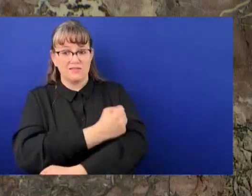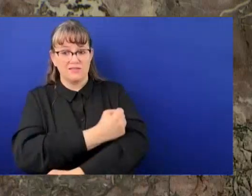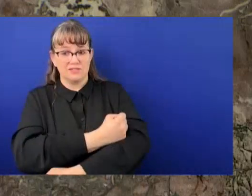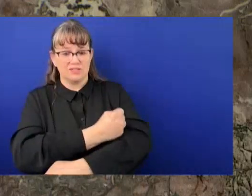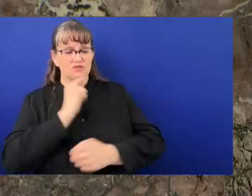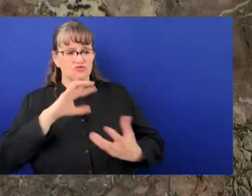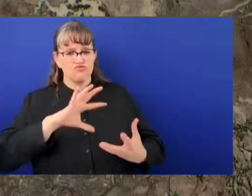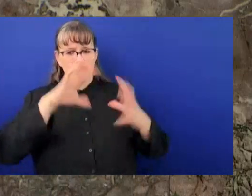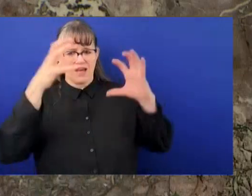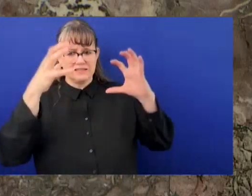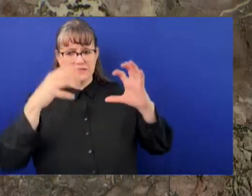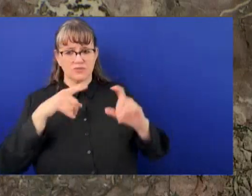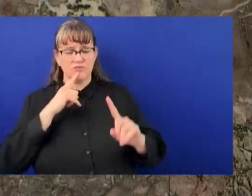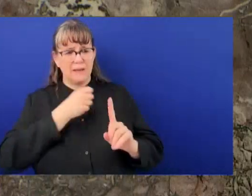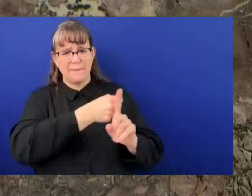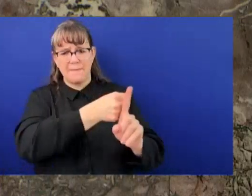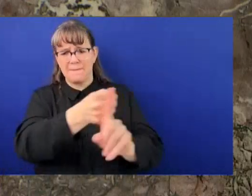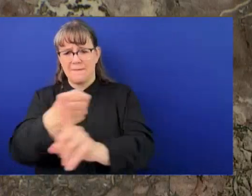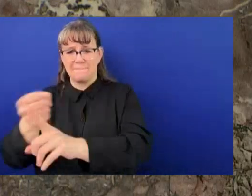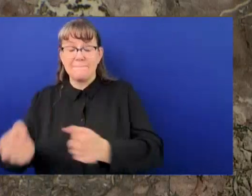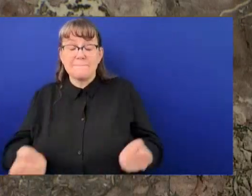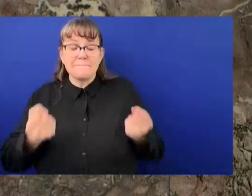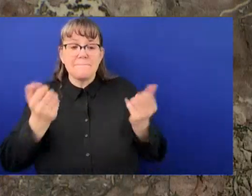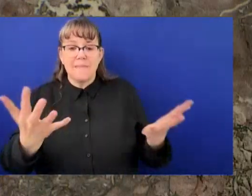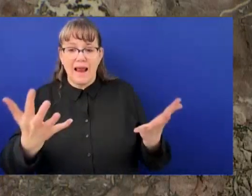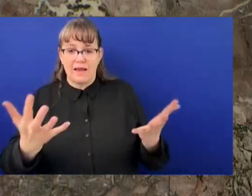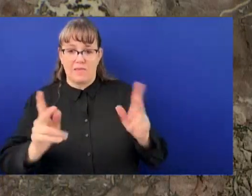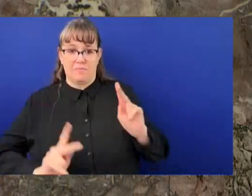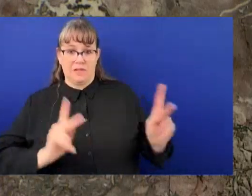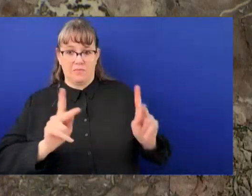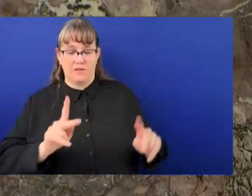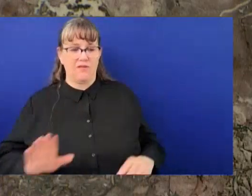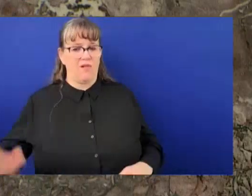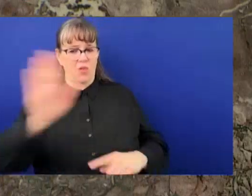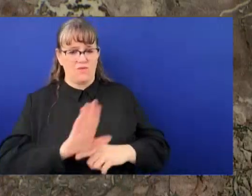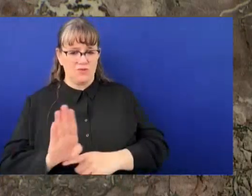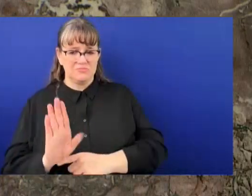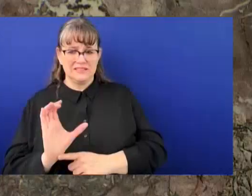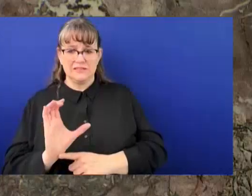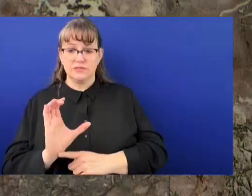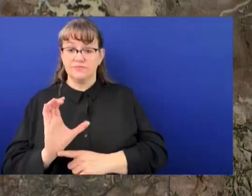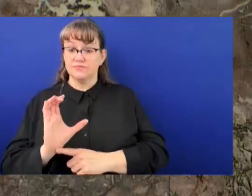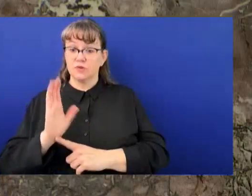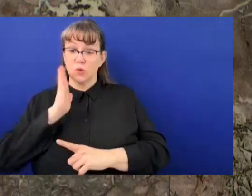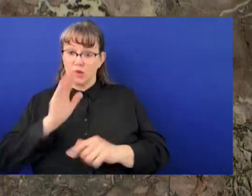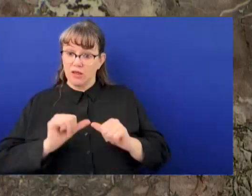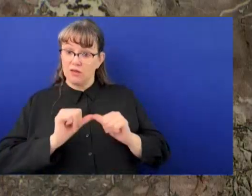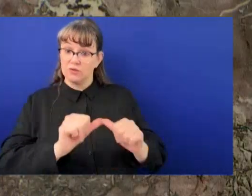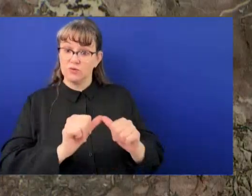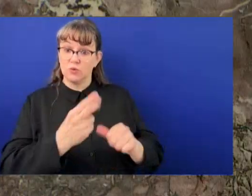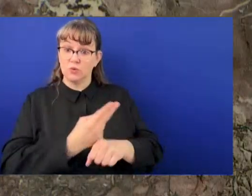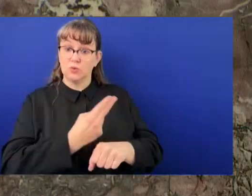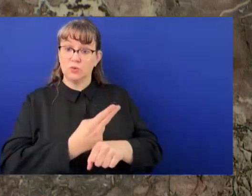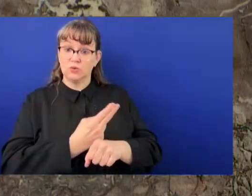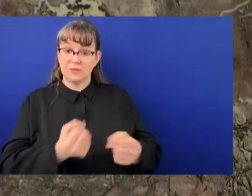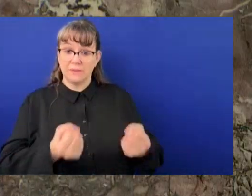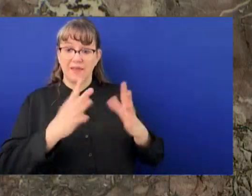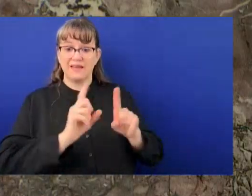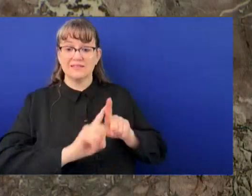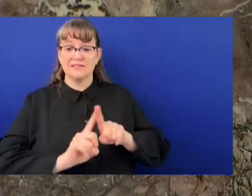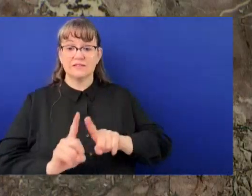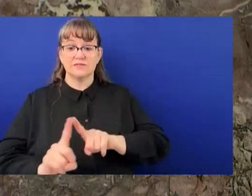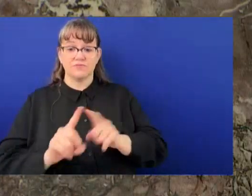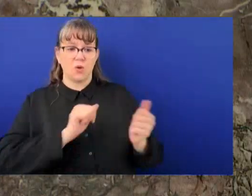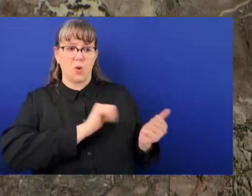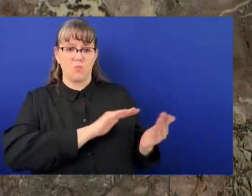will continue to use every tool in our toolbox all through the spectrum of prevention and treatment